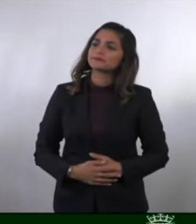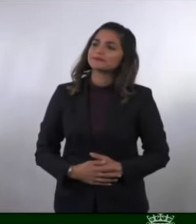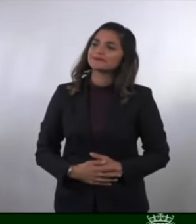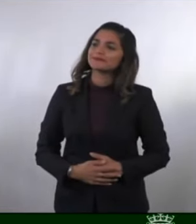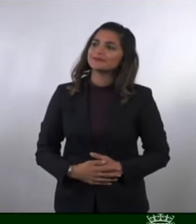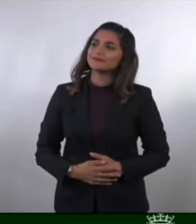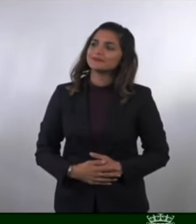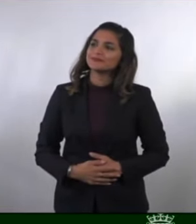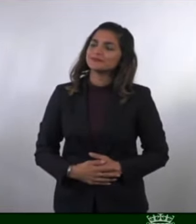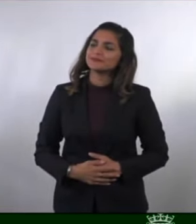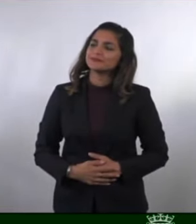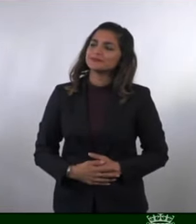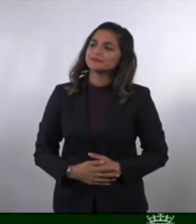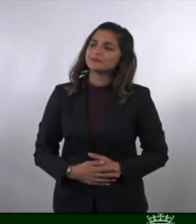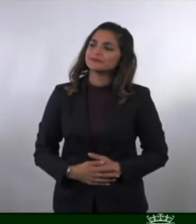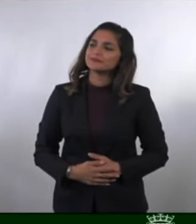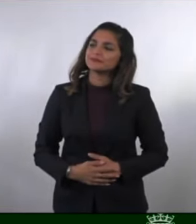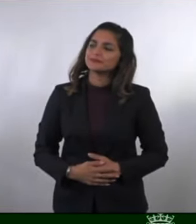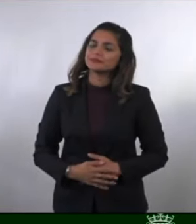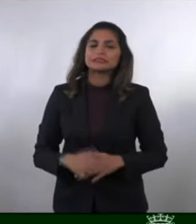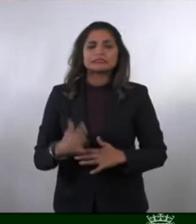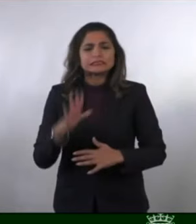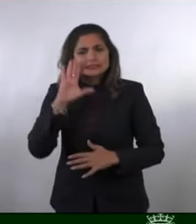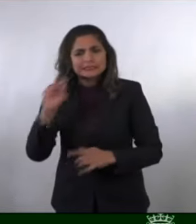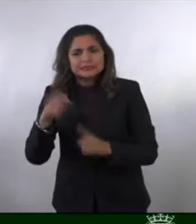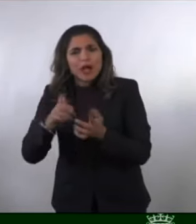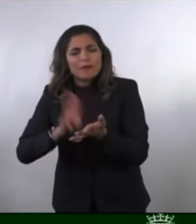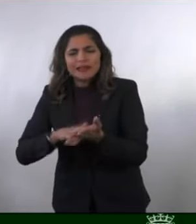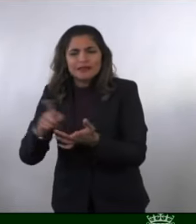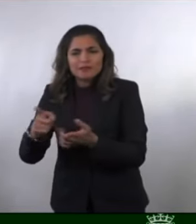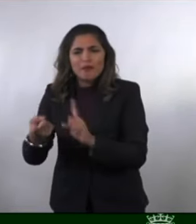We're just checking the sound, Prime Minister. We lost your answer.